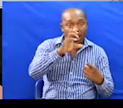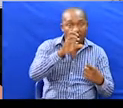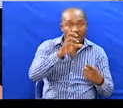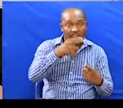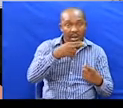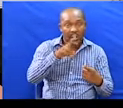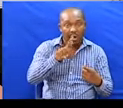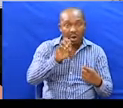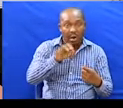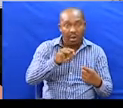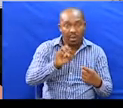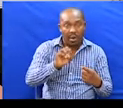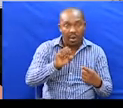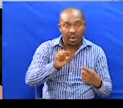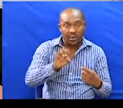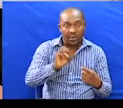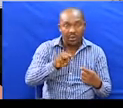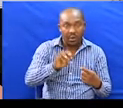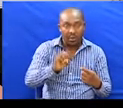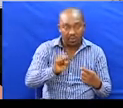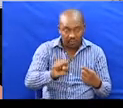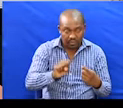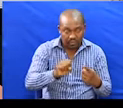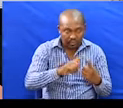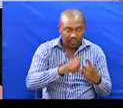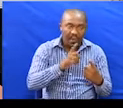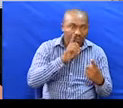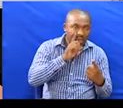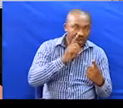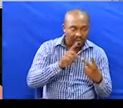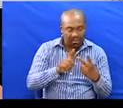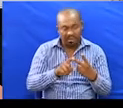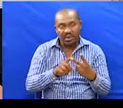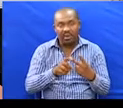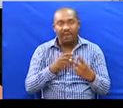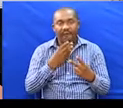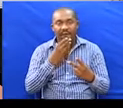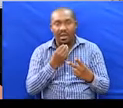mother and another chromosome from father.